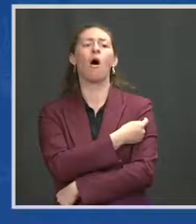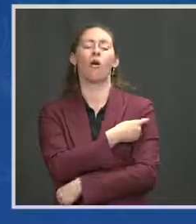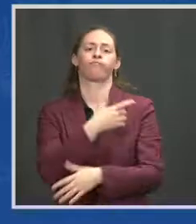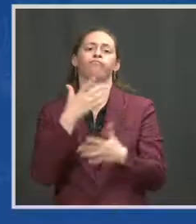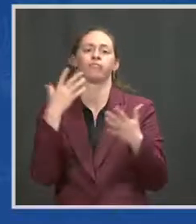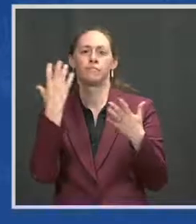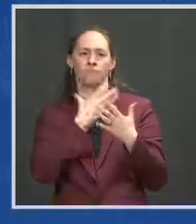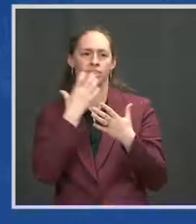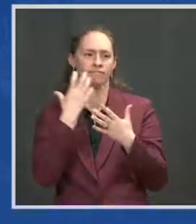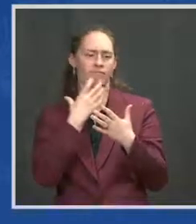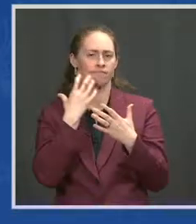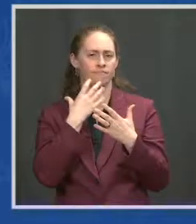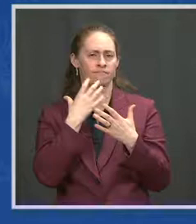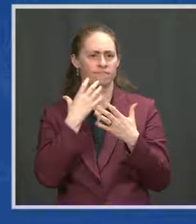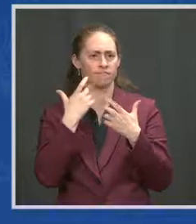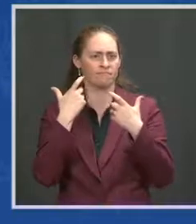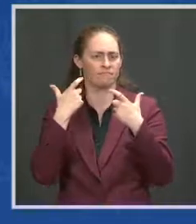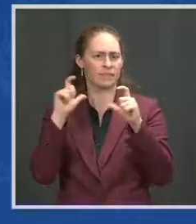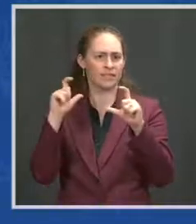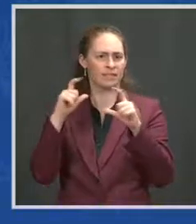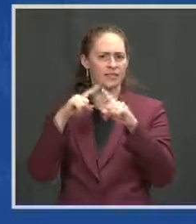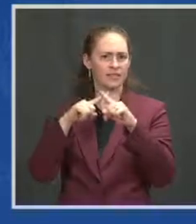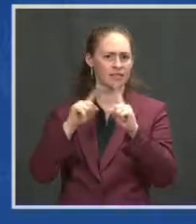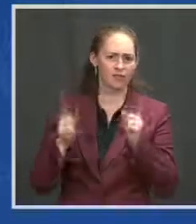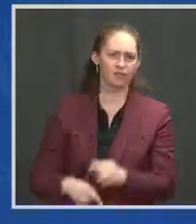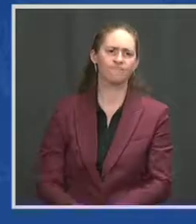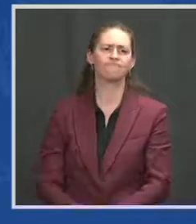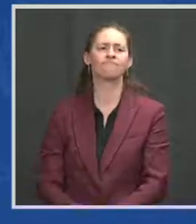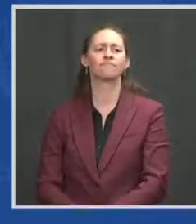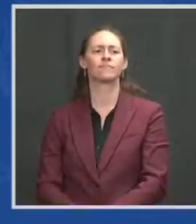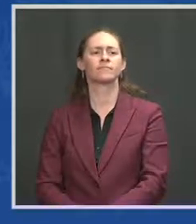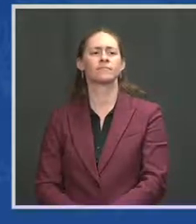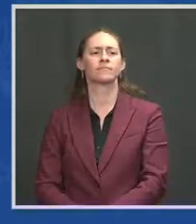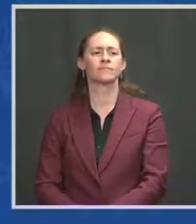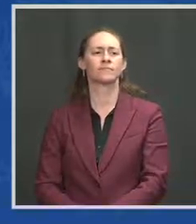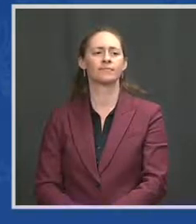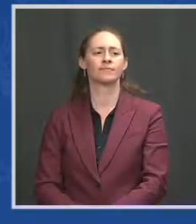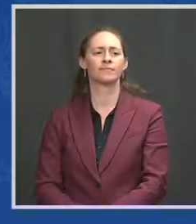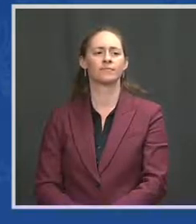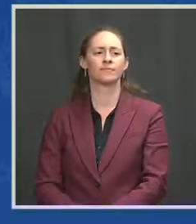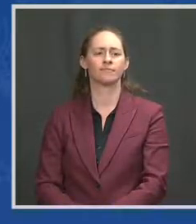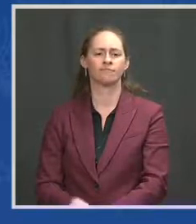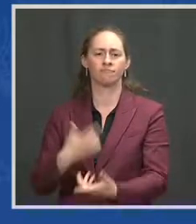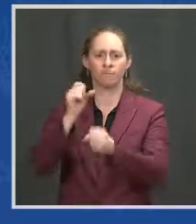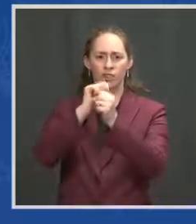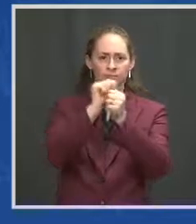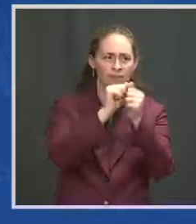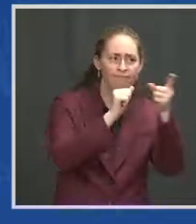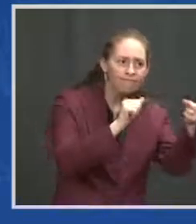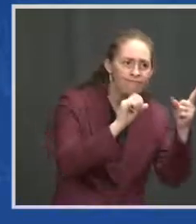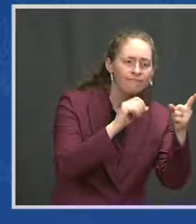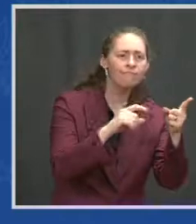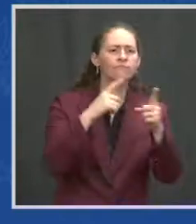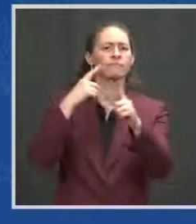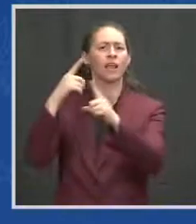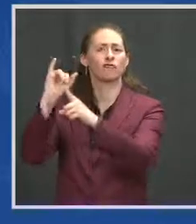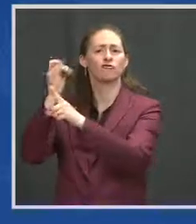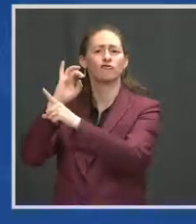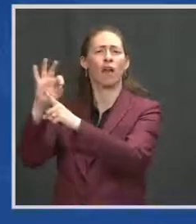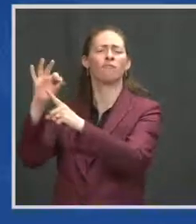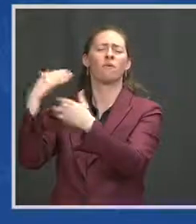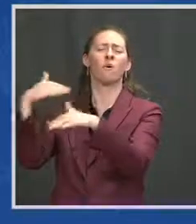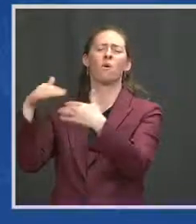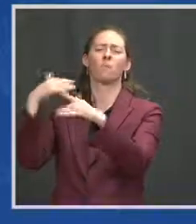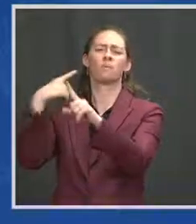team and Jeff Zients and others, it provides the kind of ecosystem for us to leverage any number of